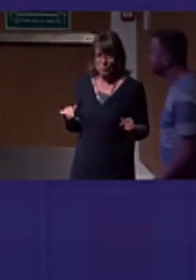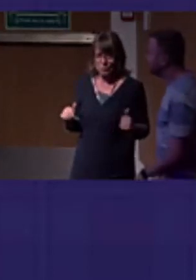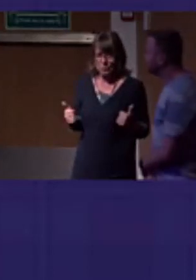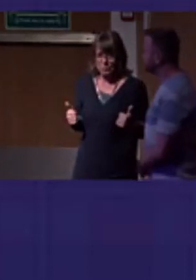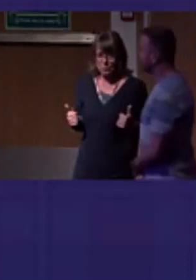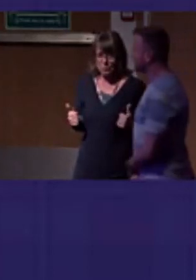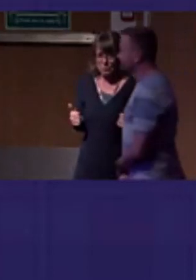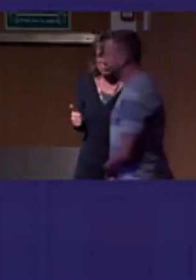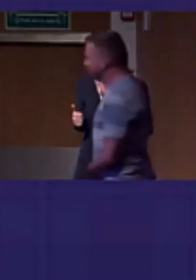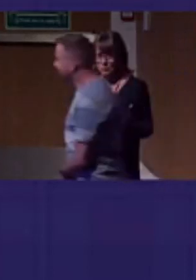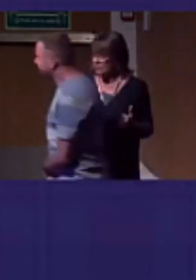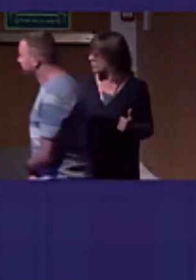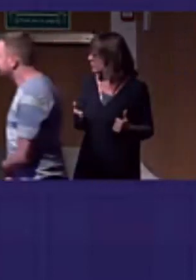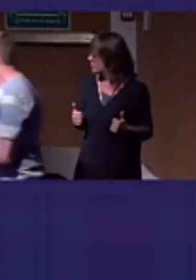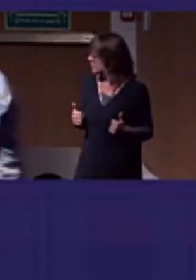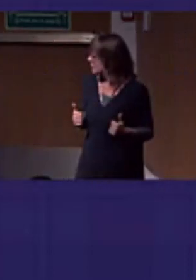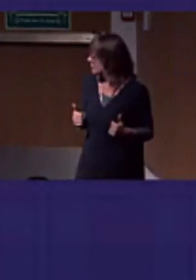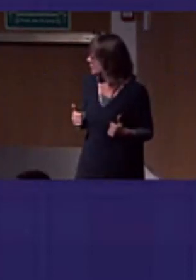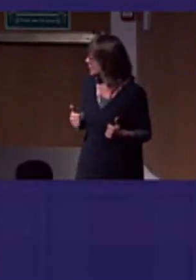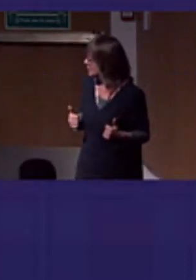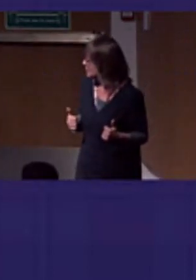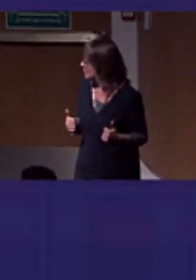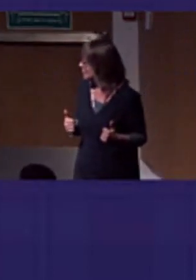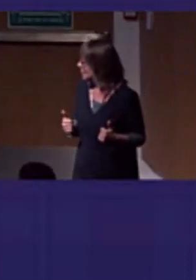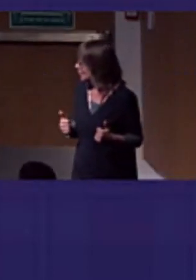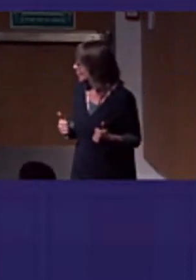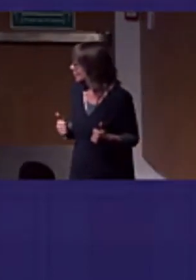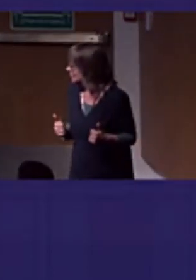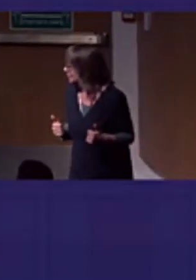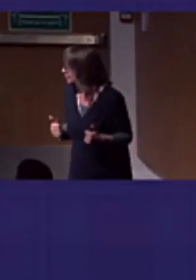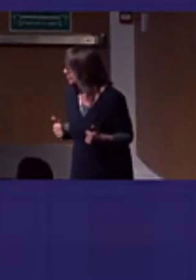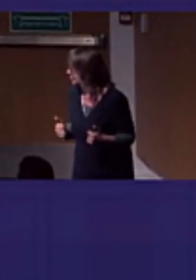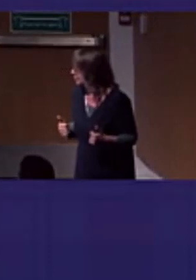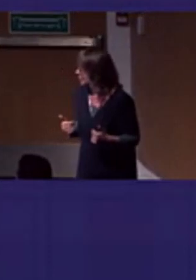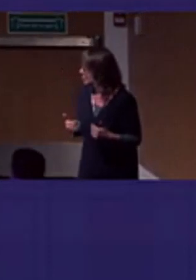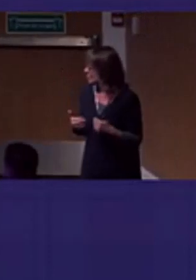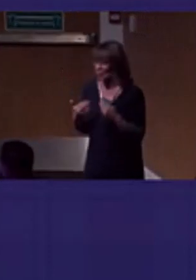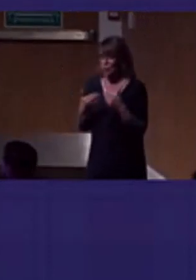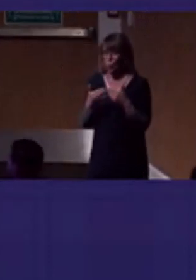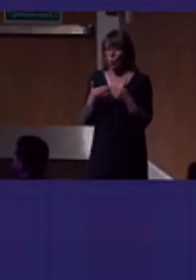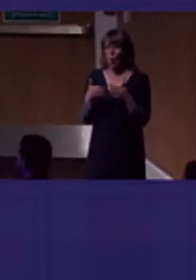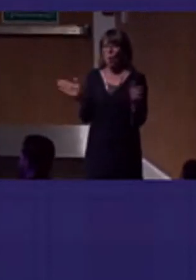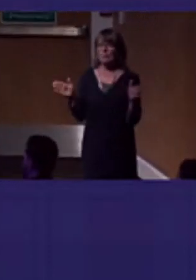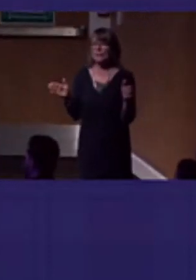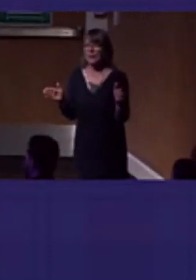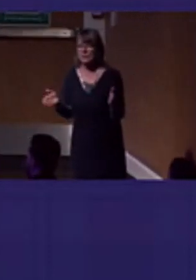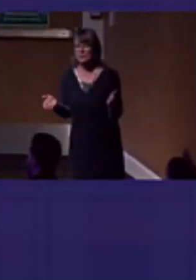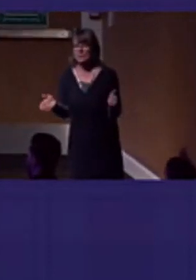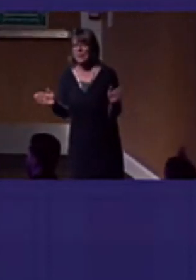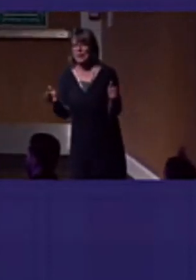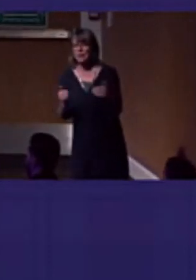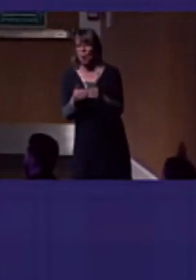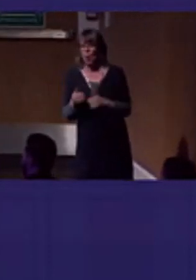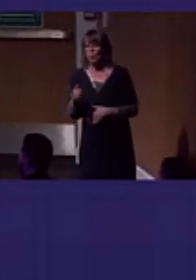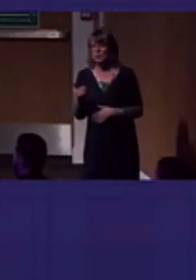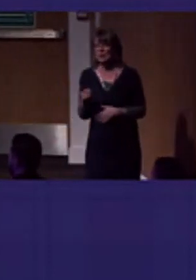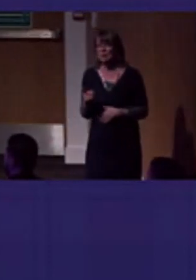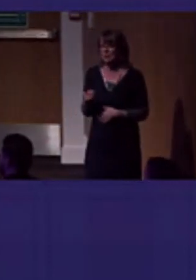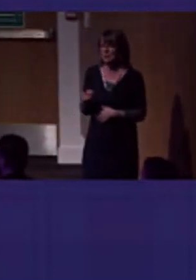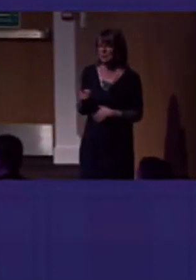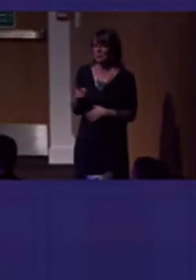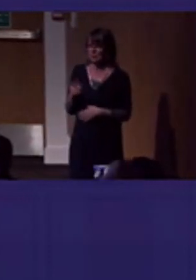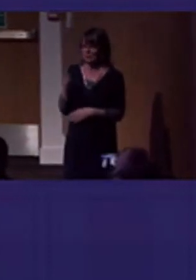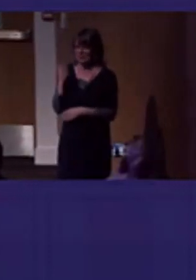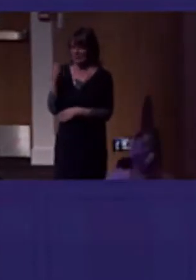Can I just get you both at the front? So we have our opening and our closing keynotes. This, again, huge